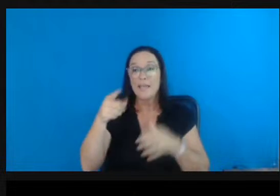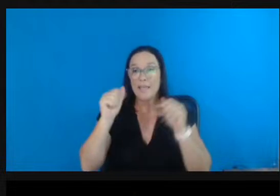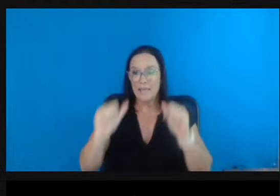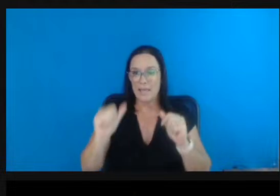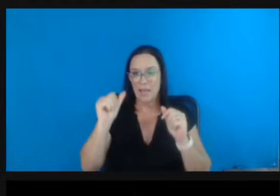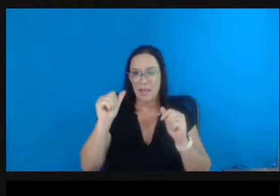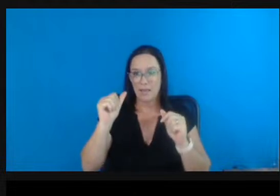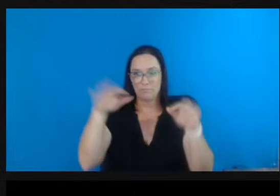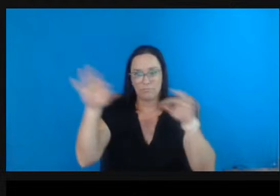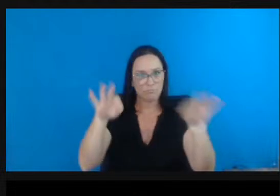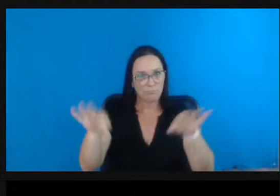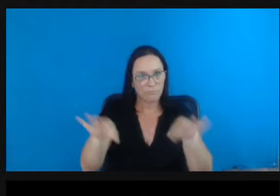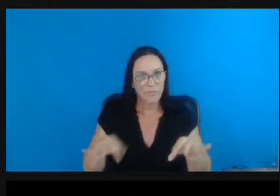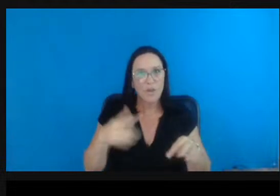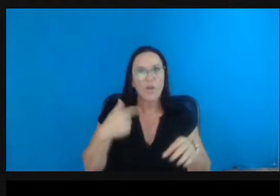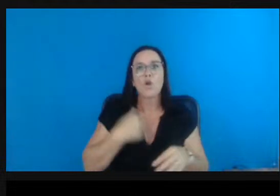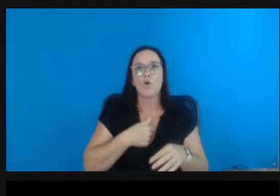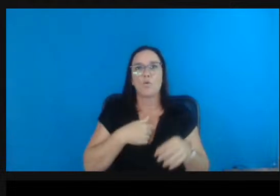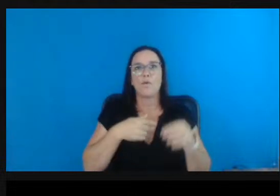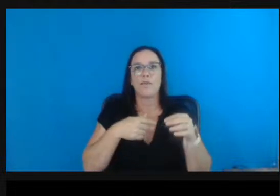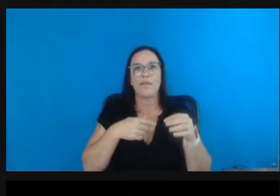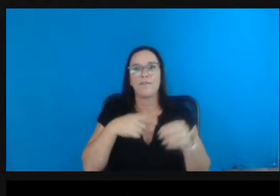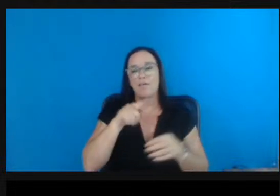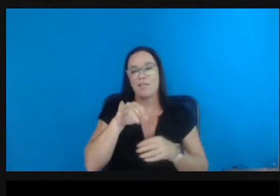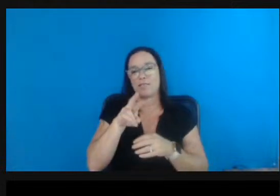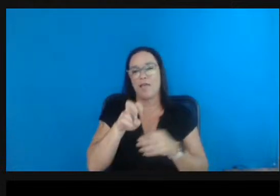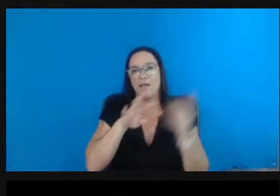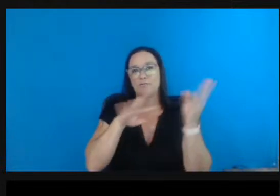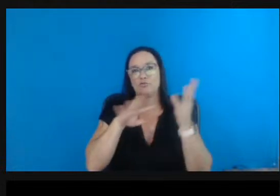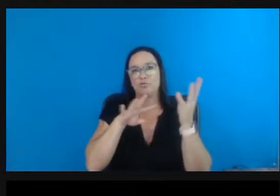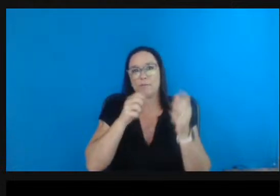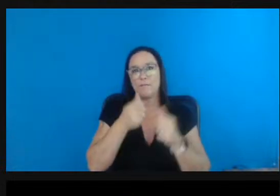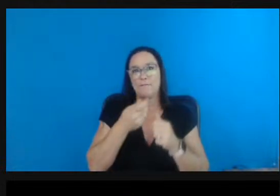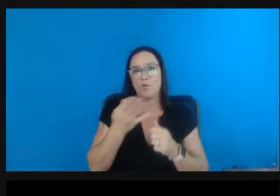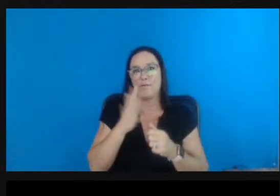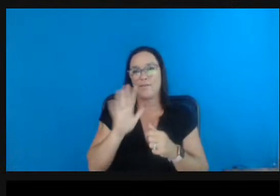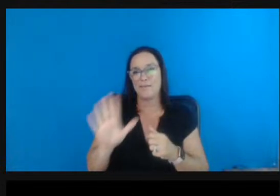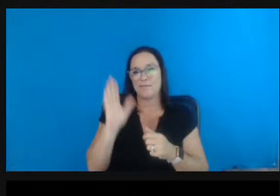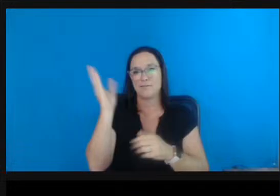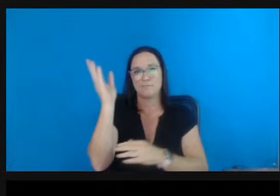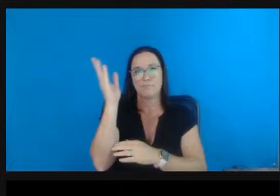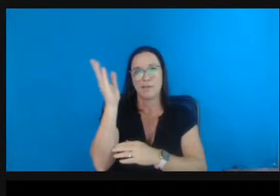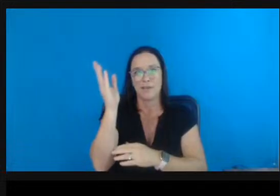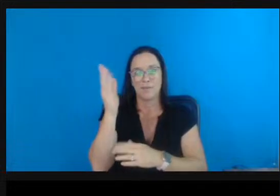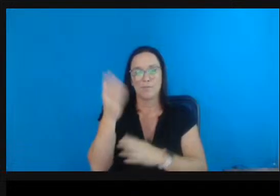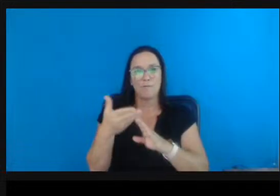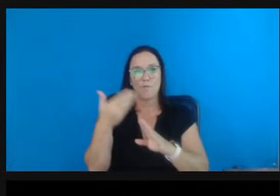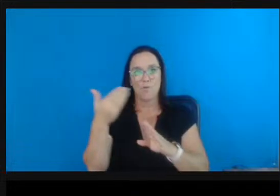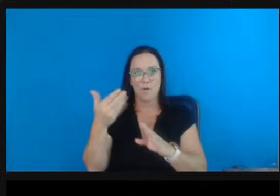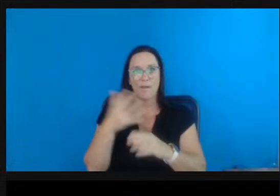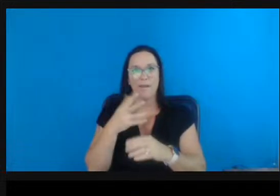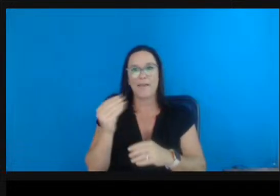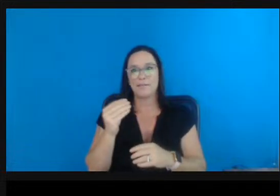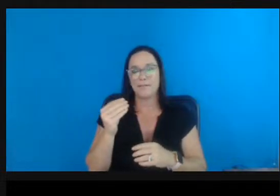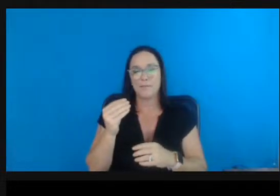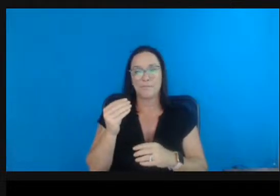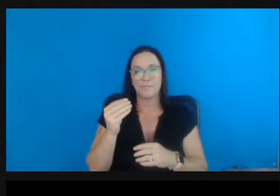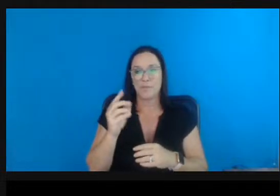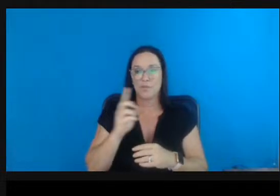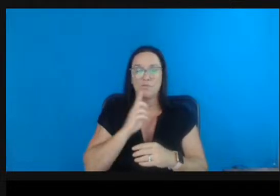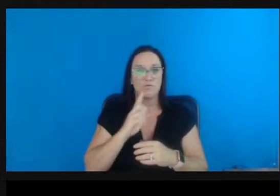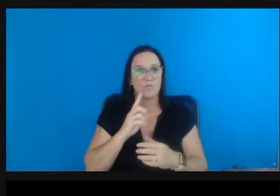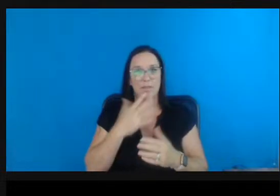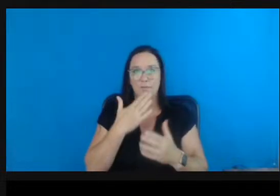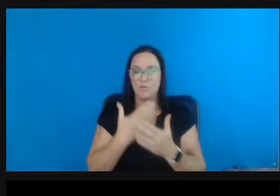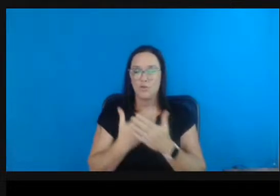We've live streamed a few of his speaking engagements, and it's really good to get